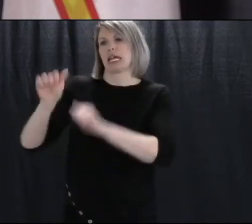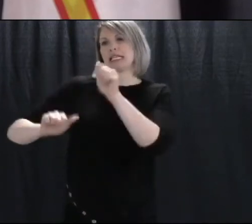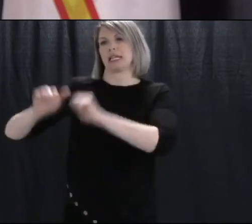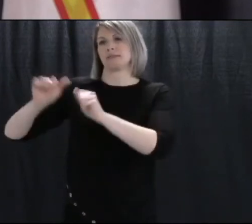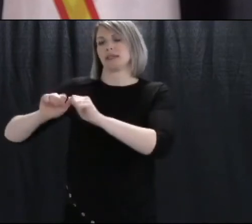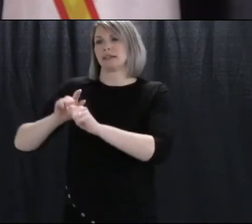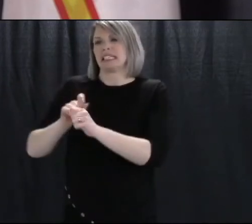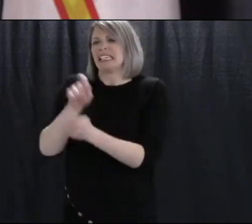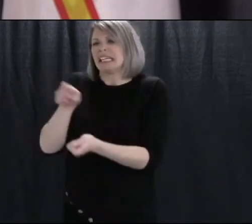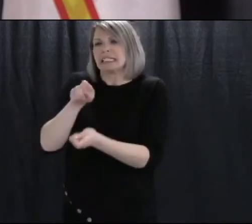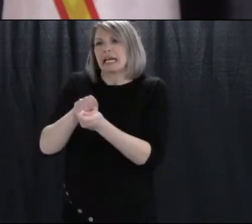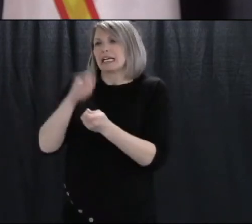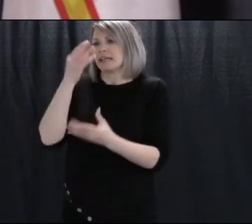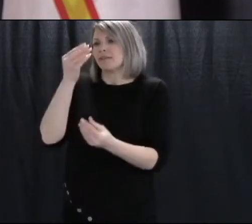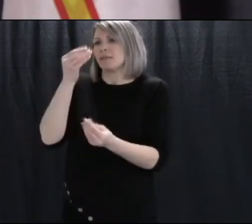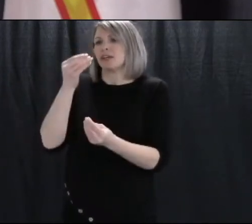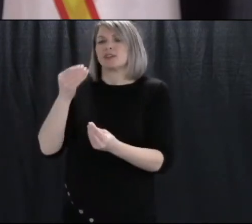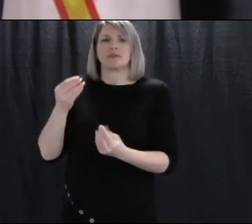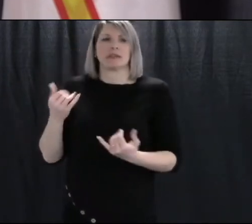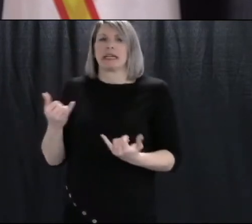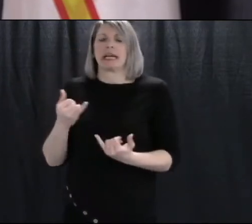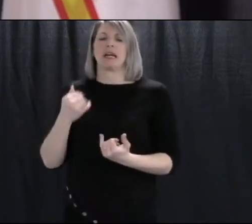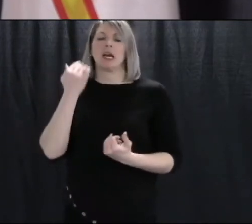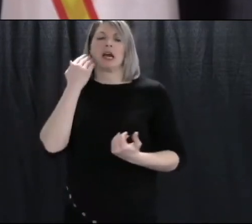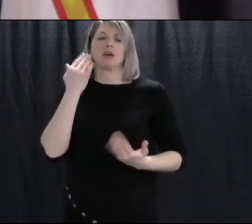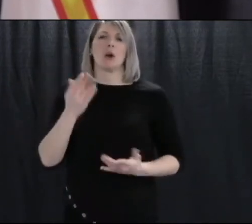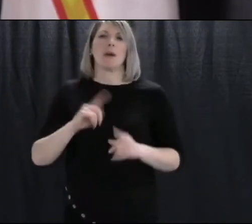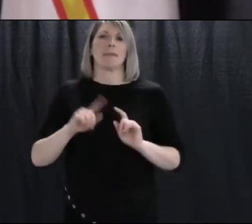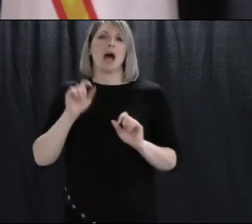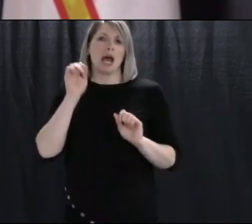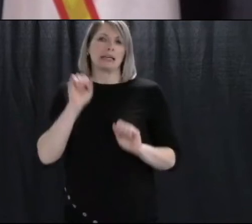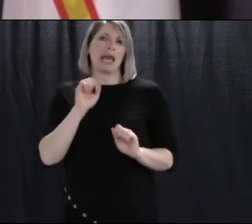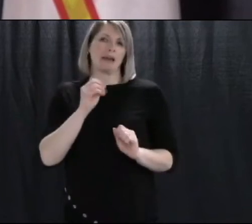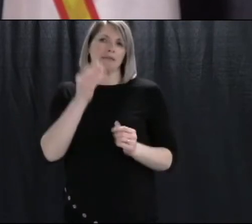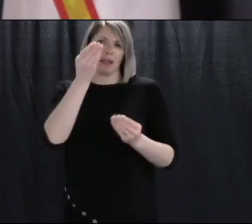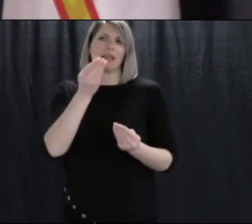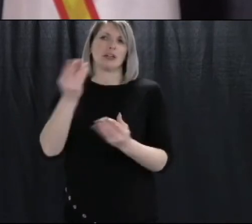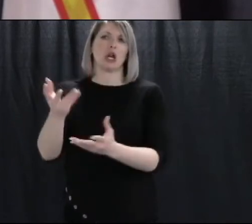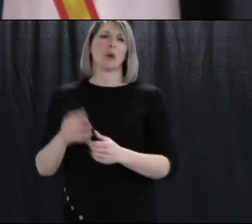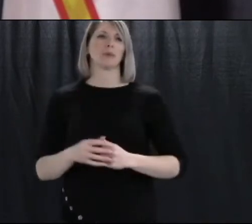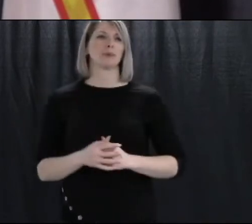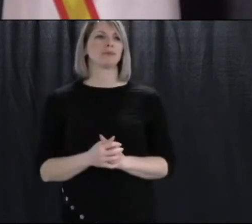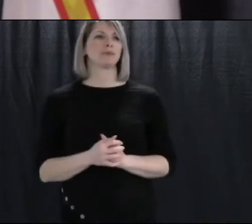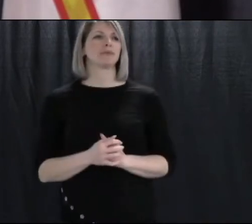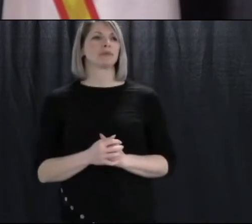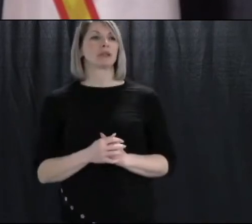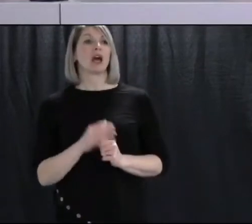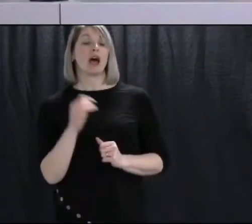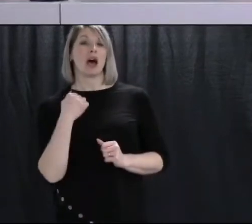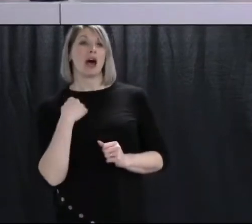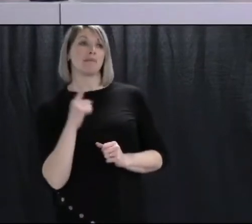have that information with me today, but we can get that for you. Well, I'm telling you right now that the